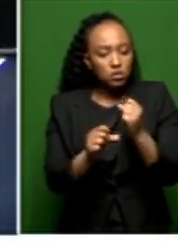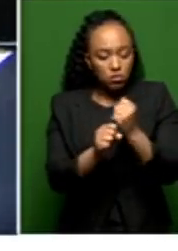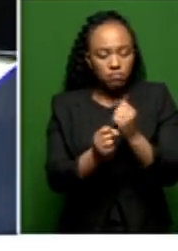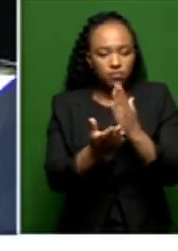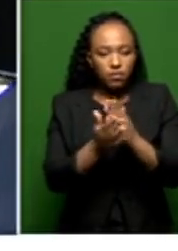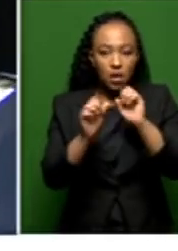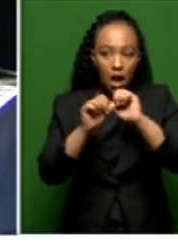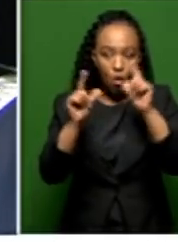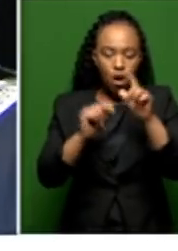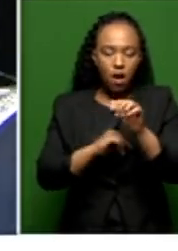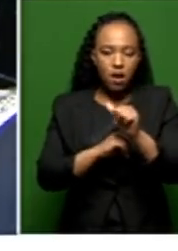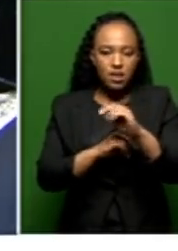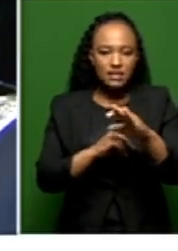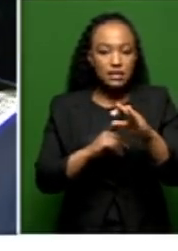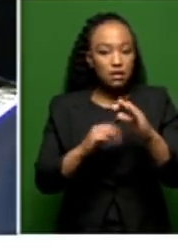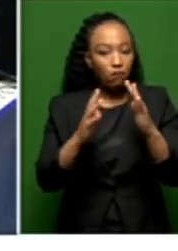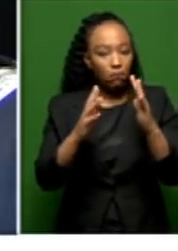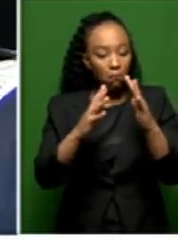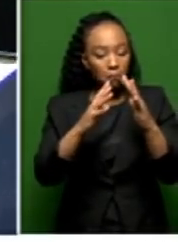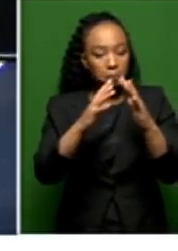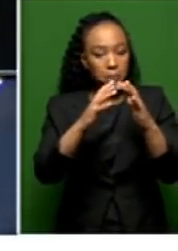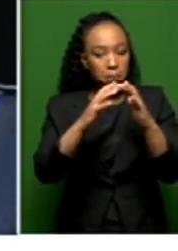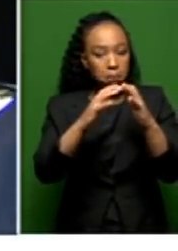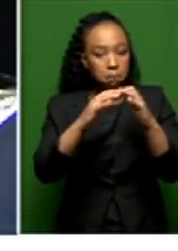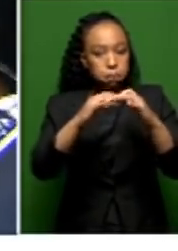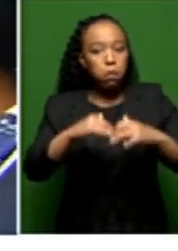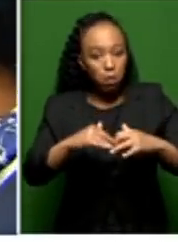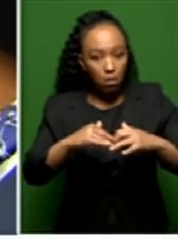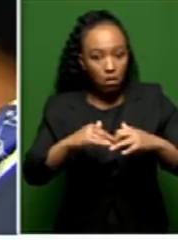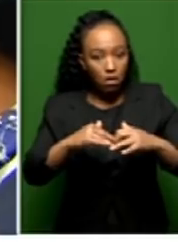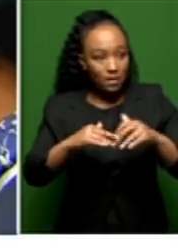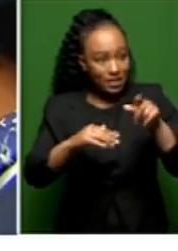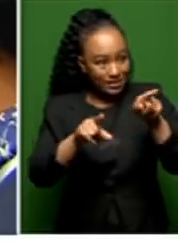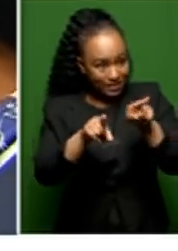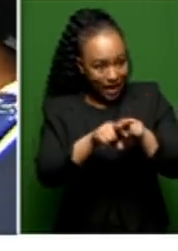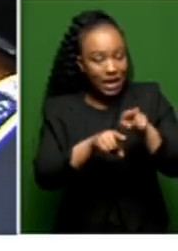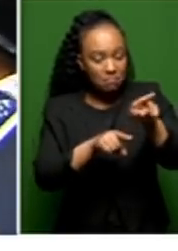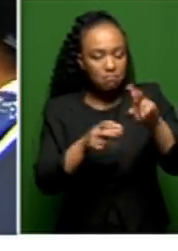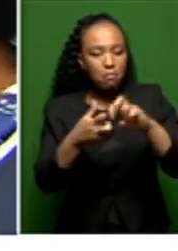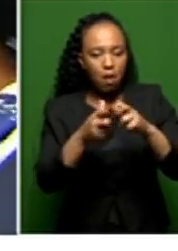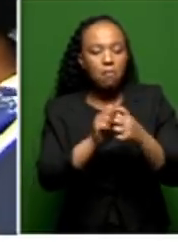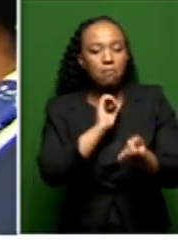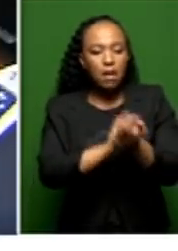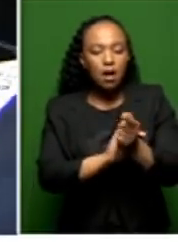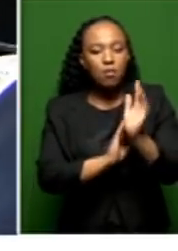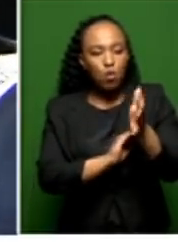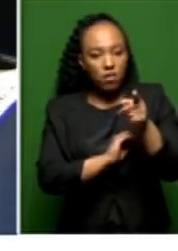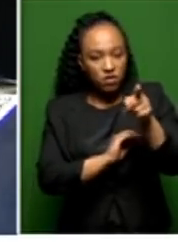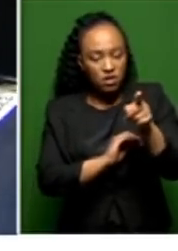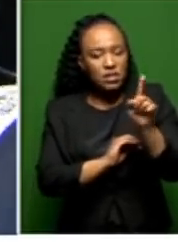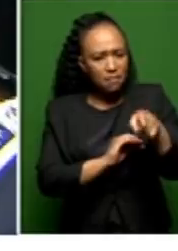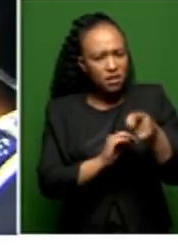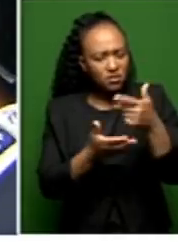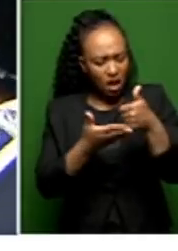the death of the ANC, they are also going to experience problems, and therefore they must rescue